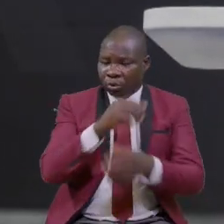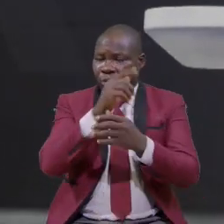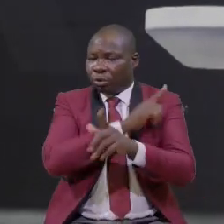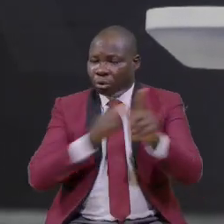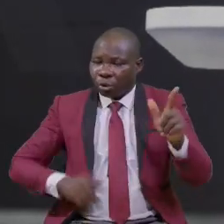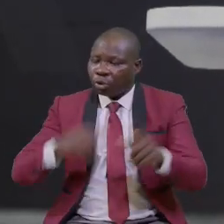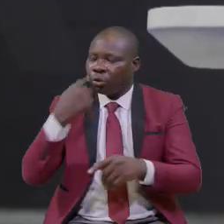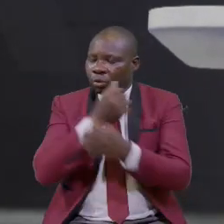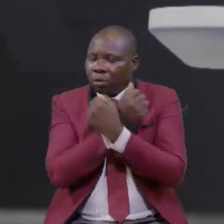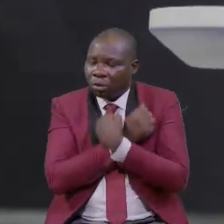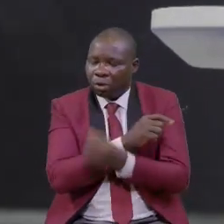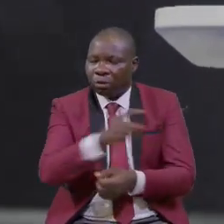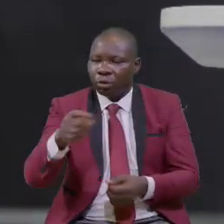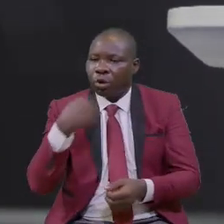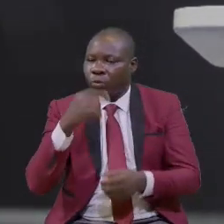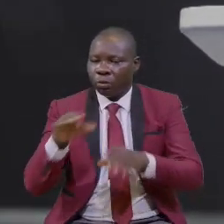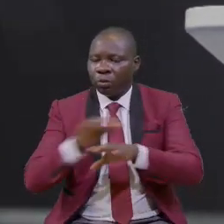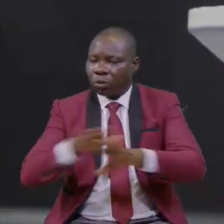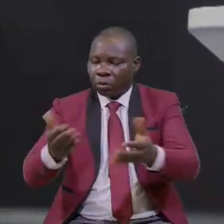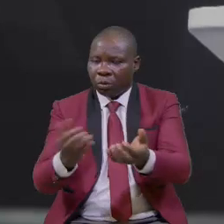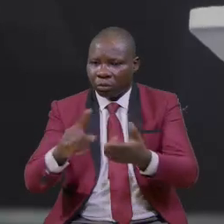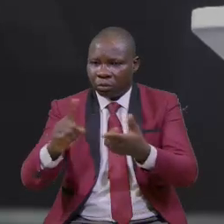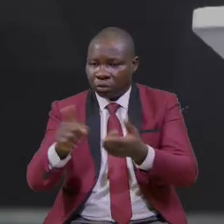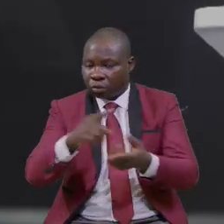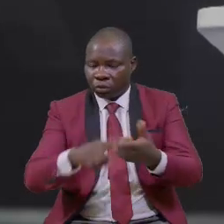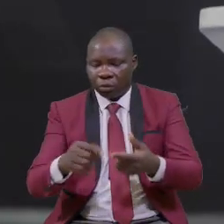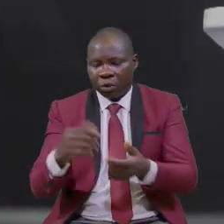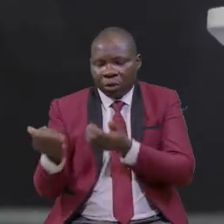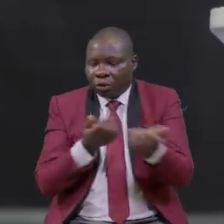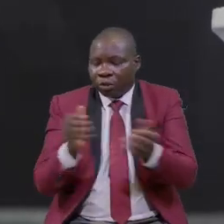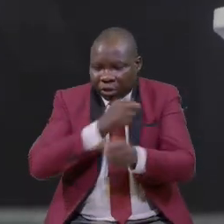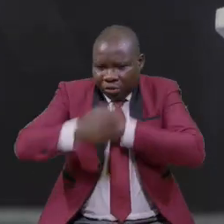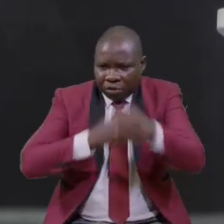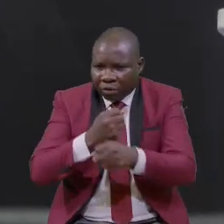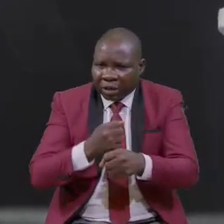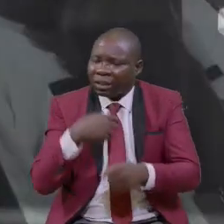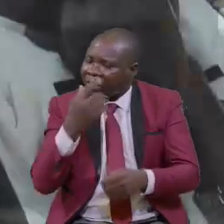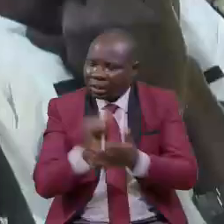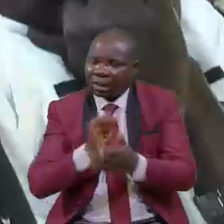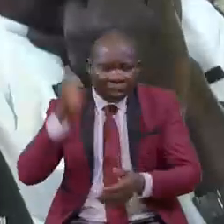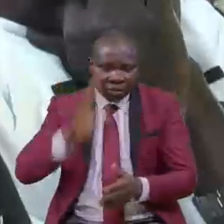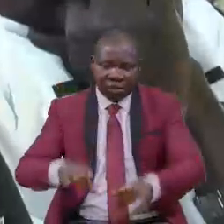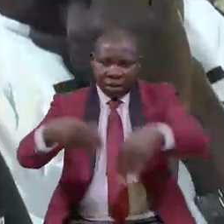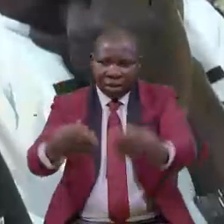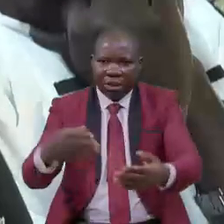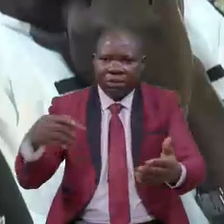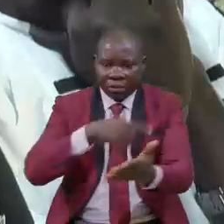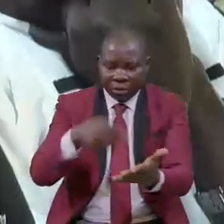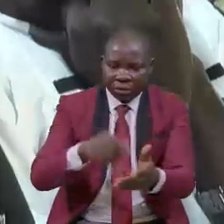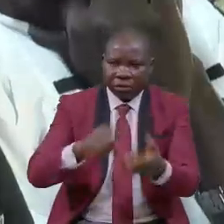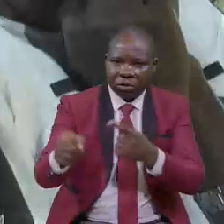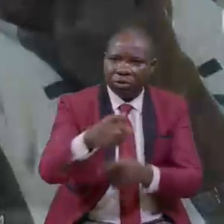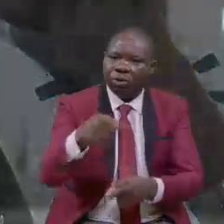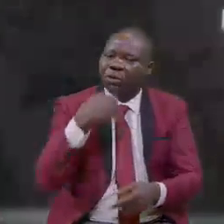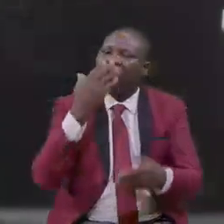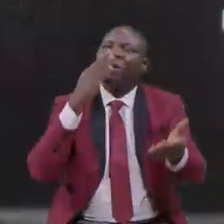does not want you to suffer, he said, I shall deliver this to you. You say, praise the Lord. And if